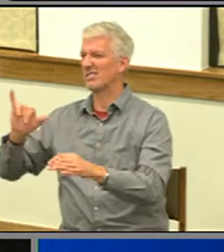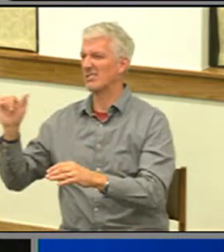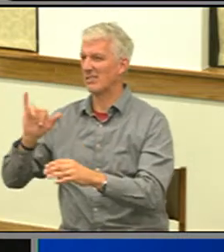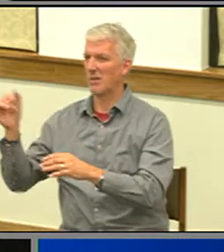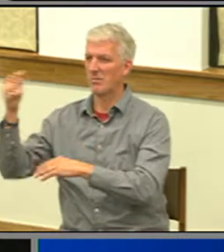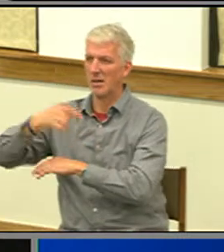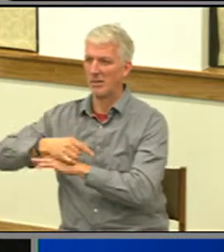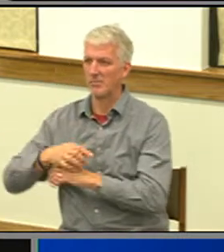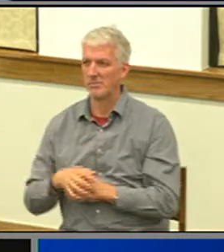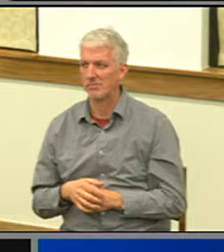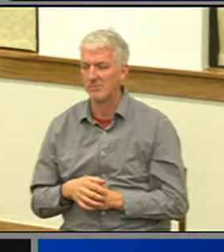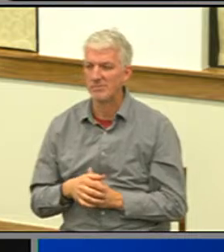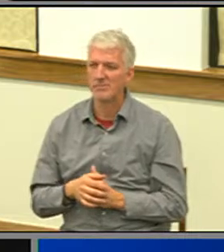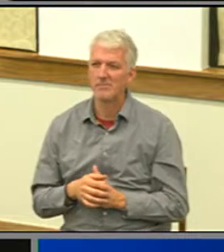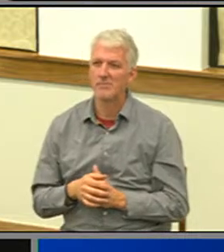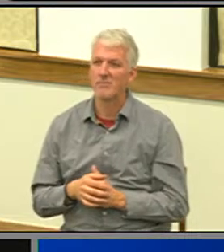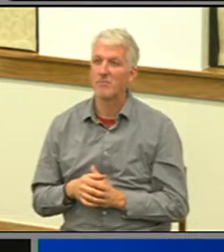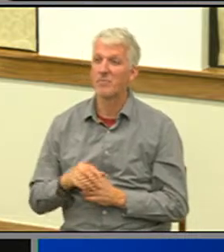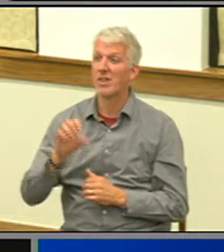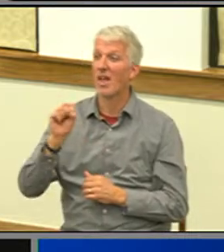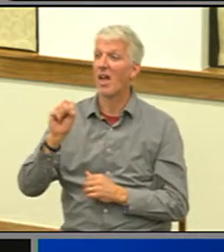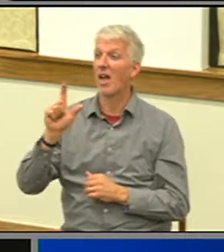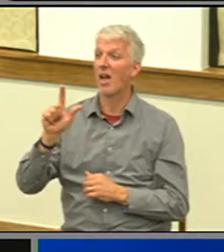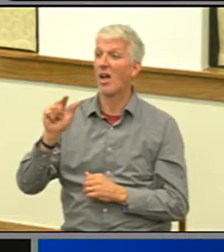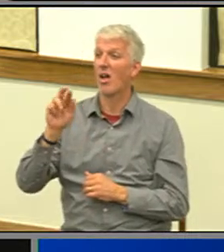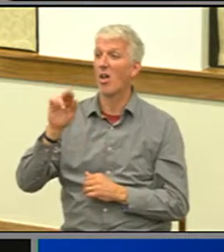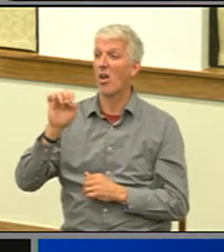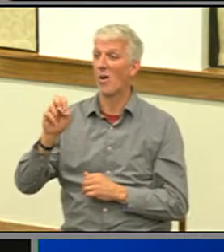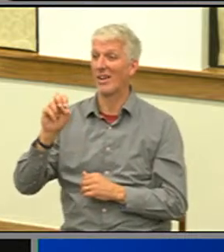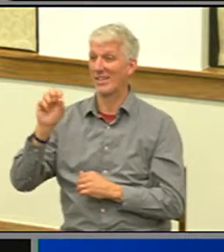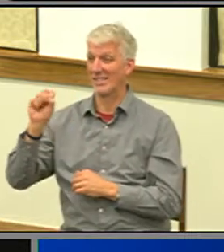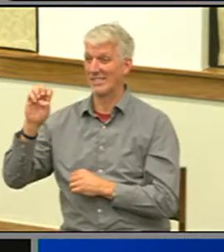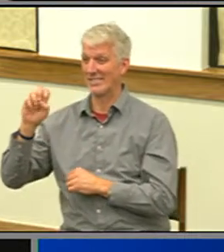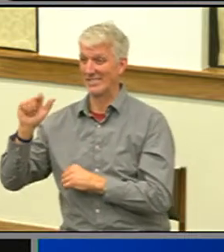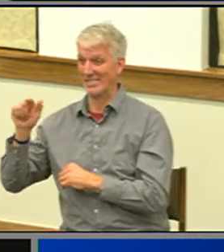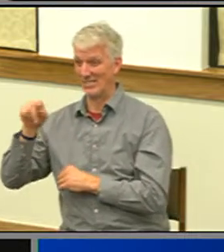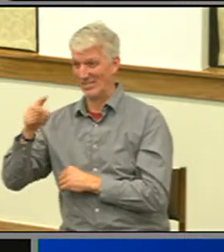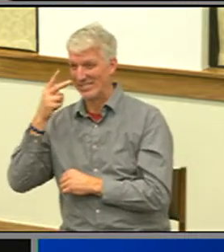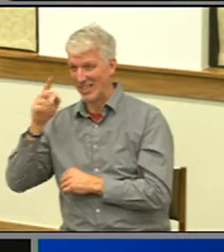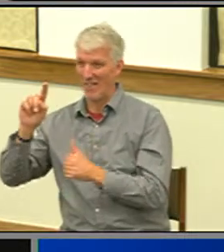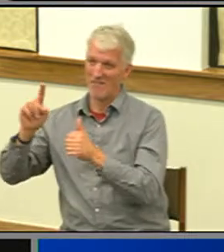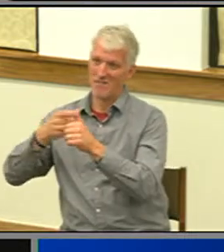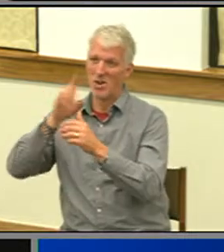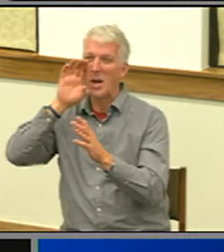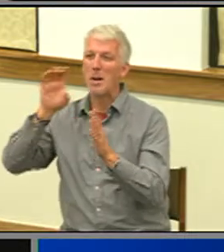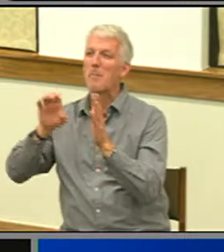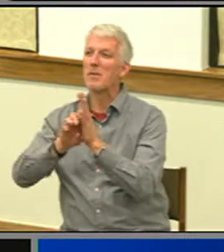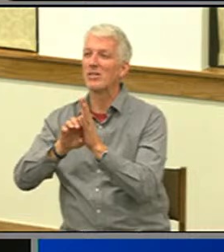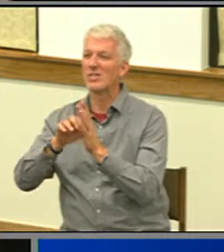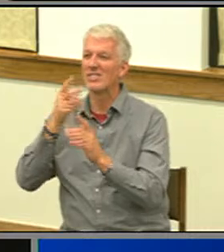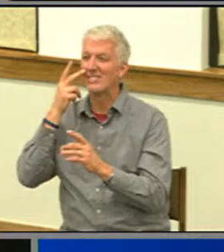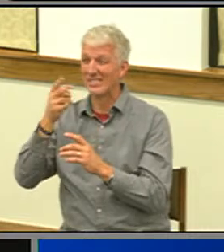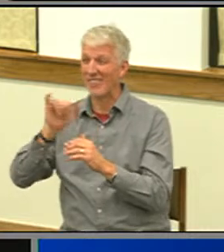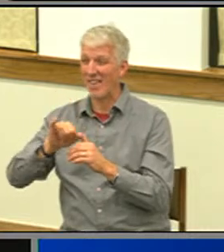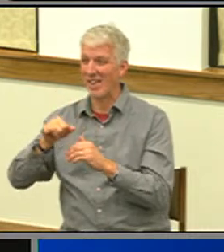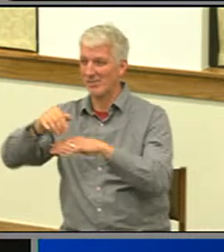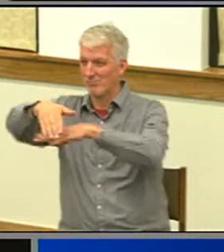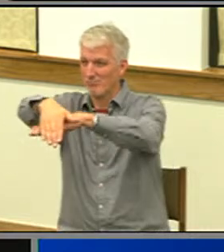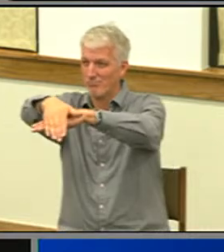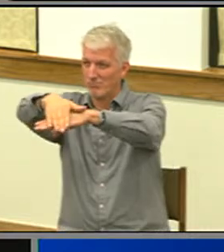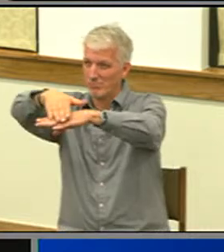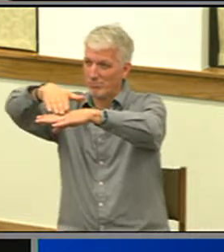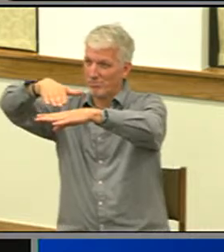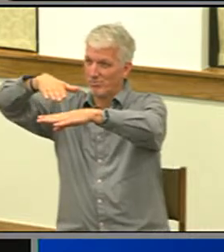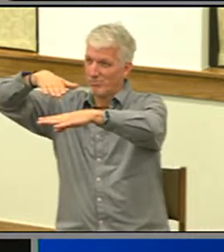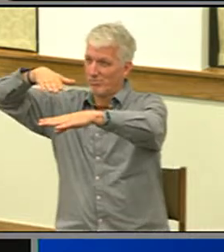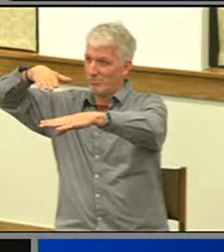residents. Slurry seal, as you can see in the picture, the first slide shows the application, and the